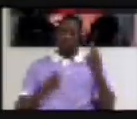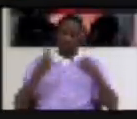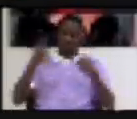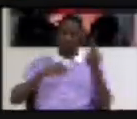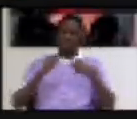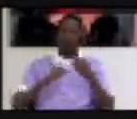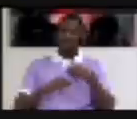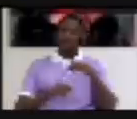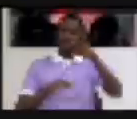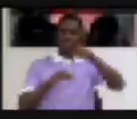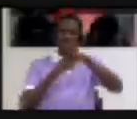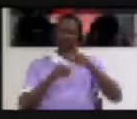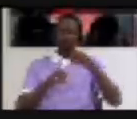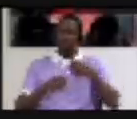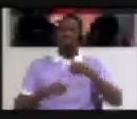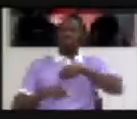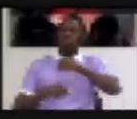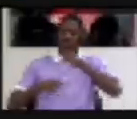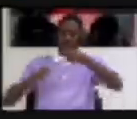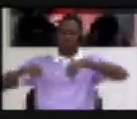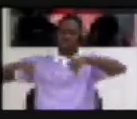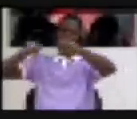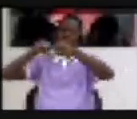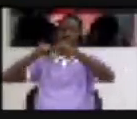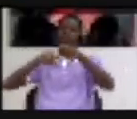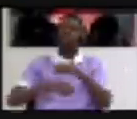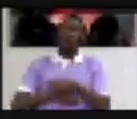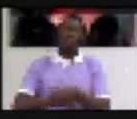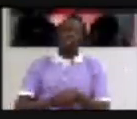my constituency. Okay. In